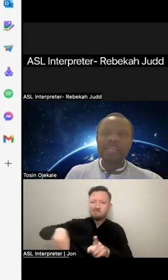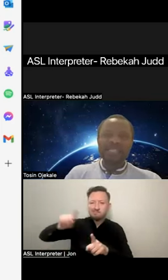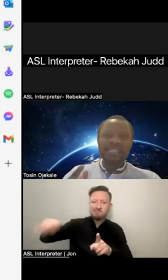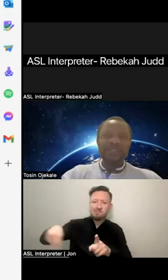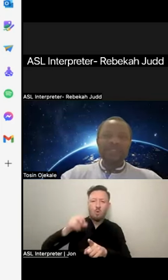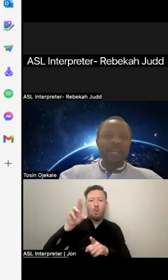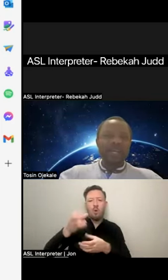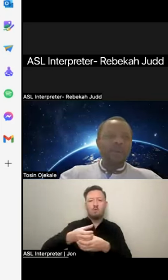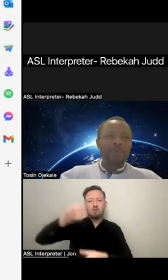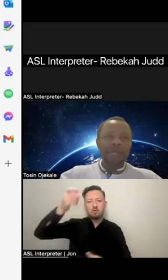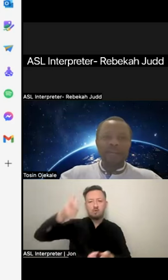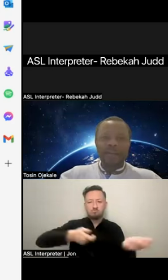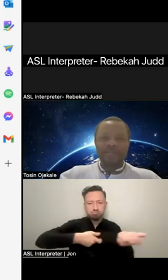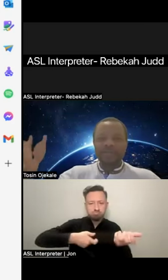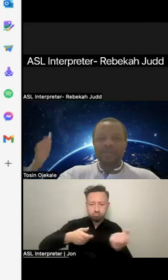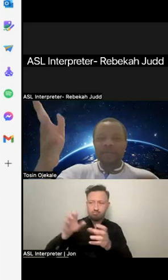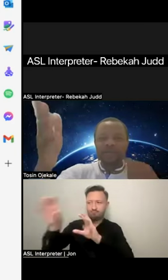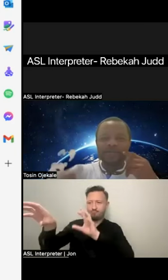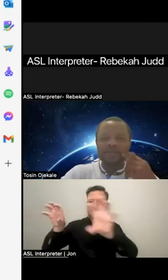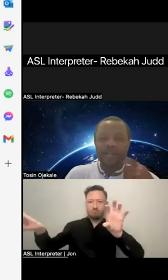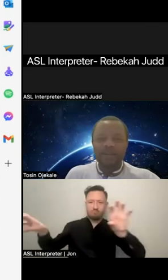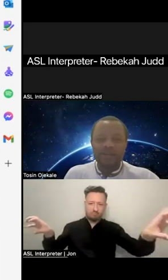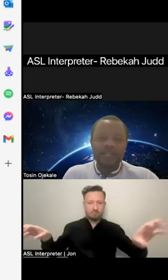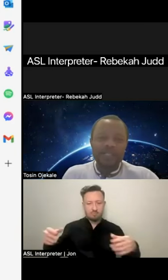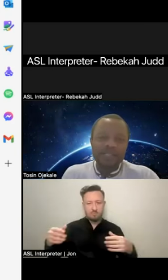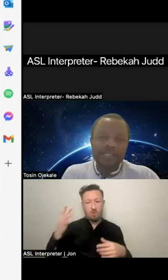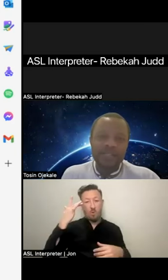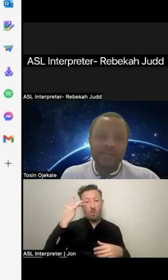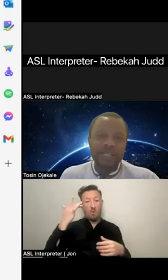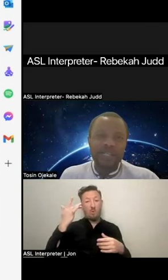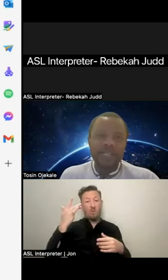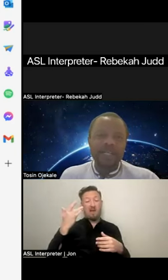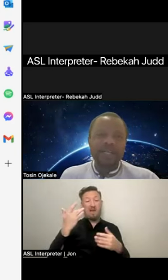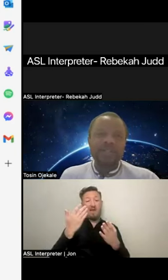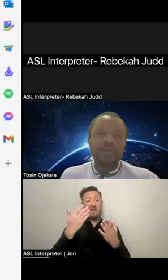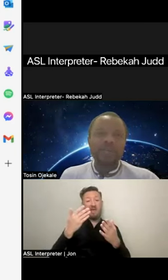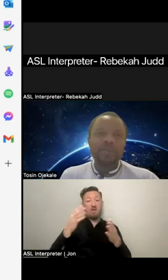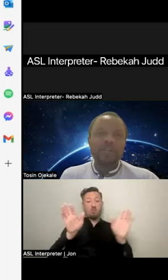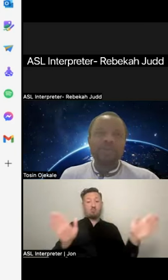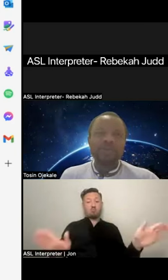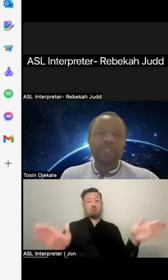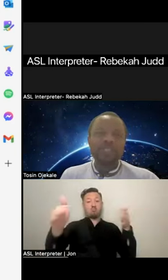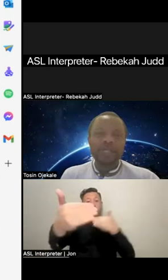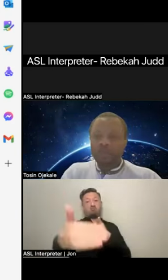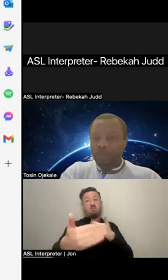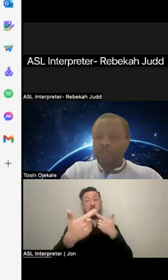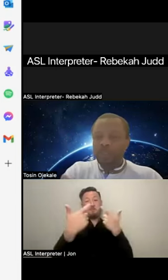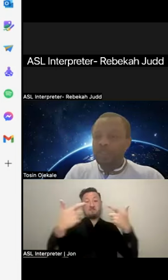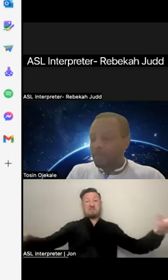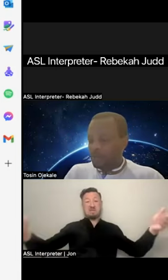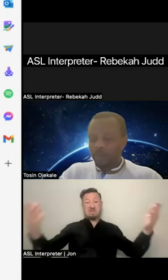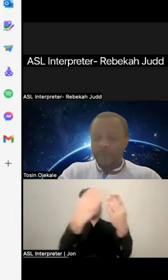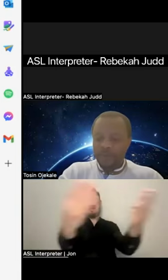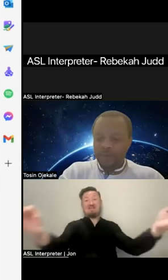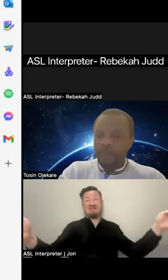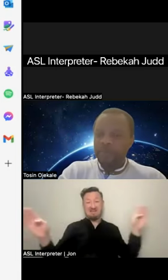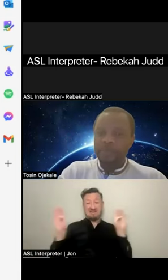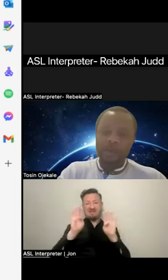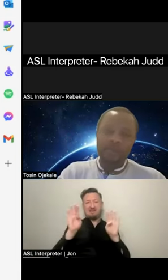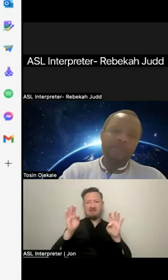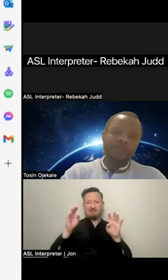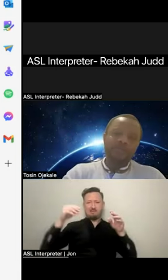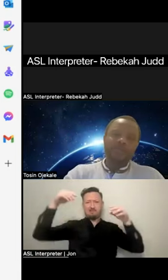most cases, they are usually open areas, so you might not find a lot of these detectors there. So what you would see, we'll still talk about some of them, so